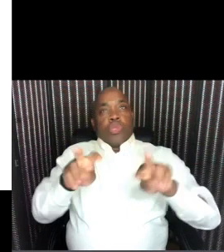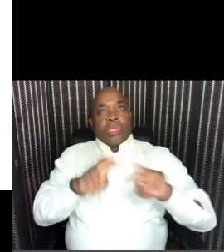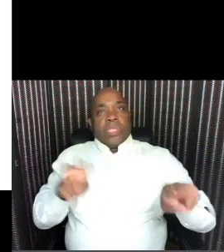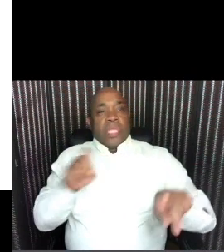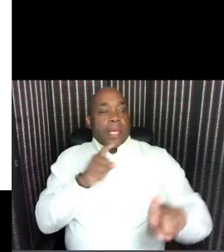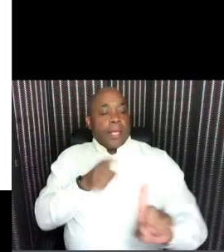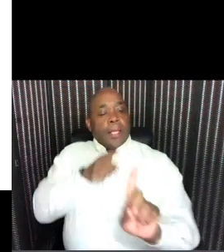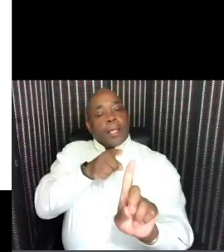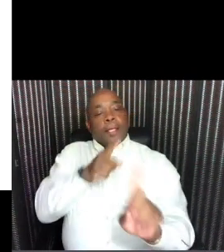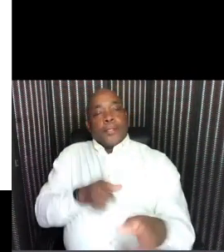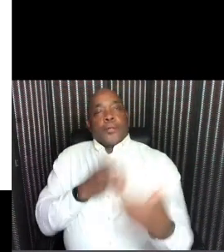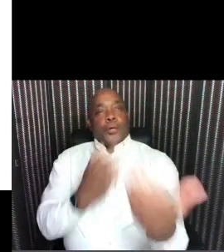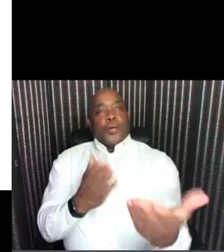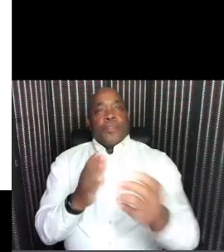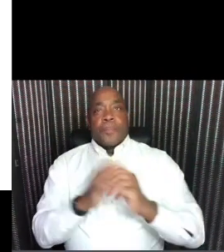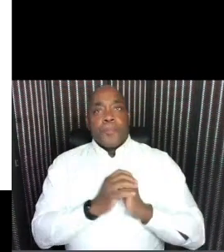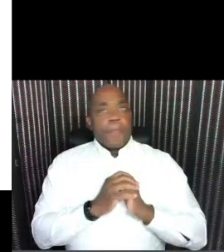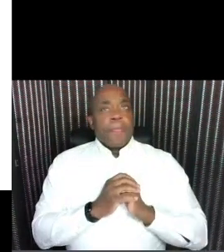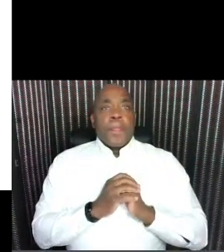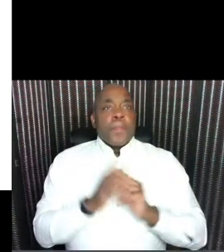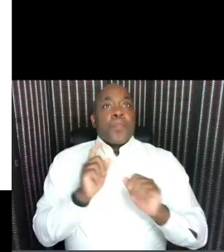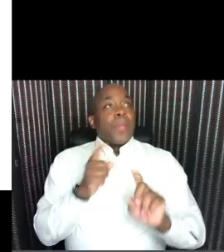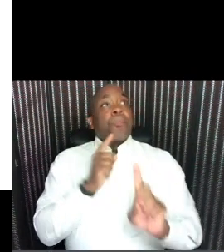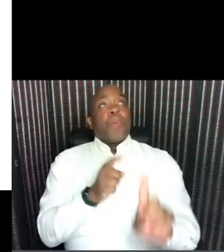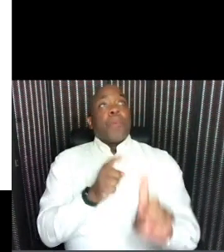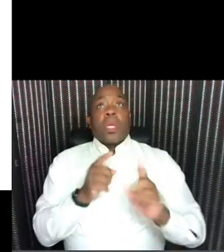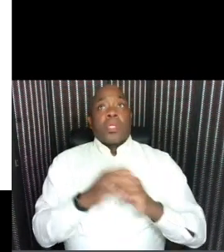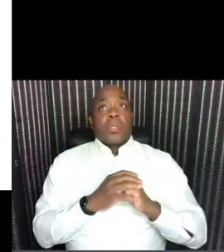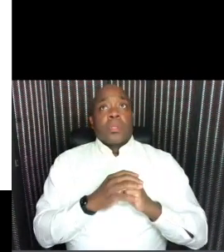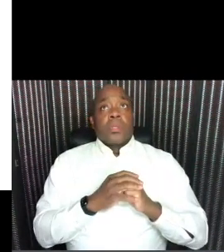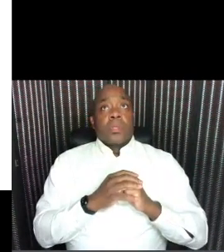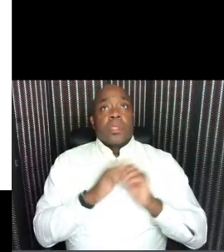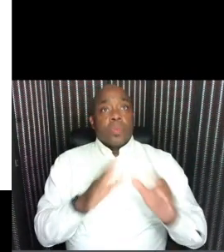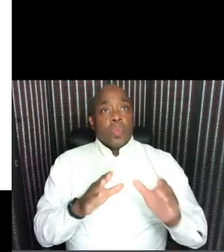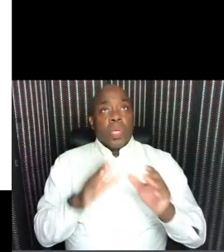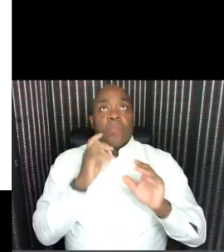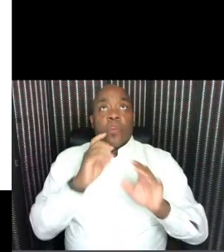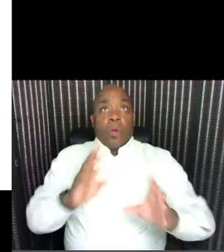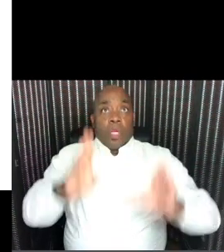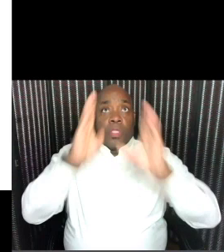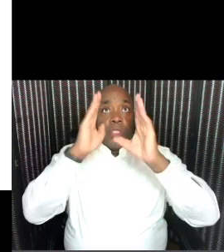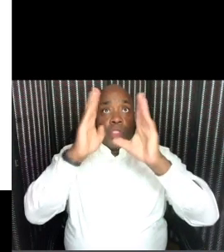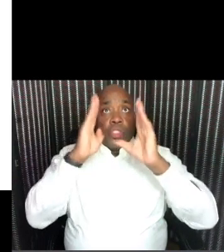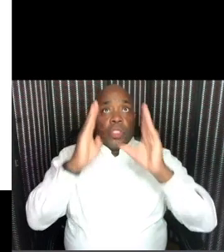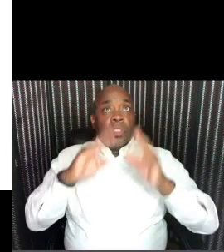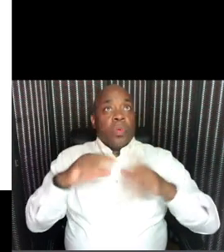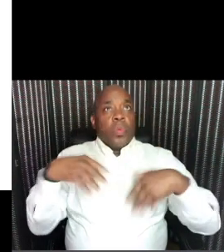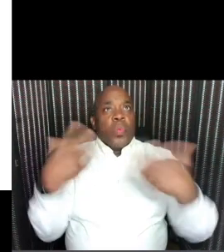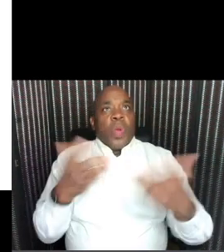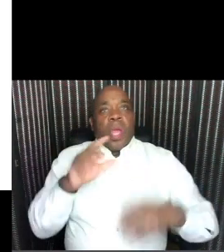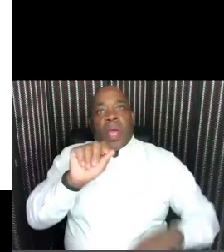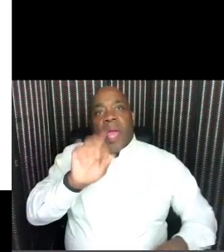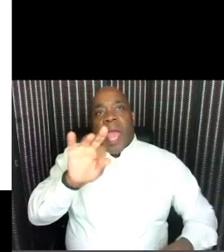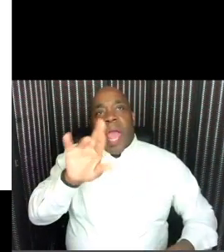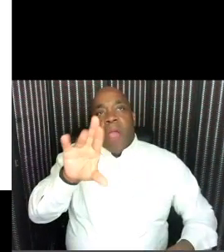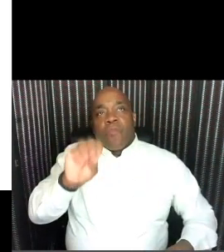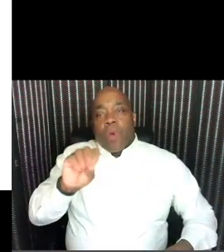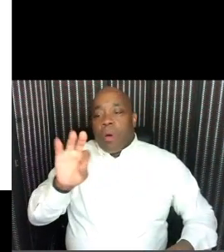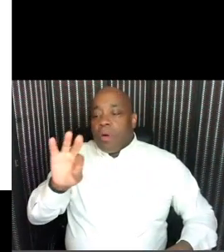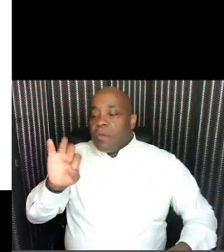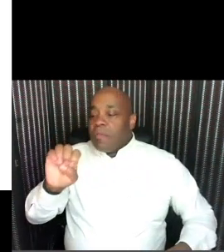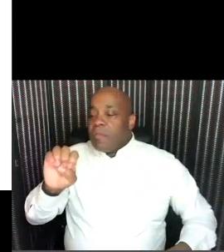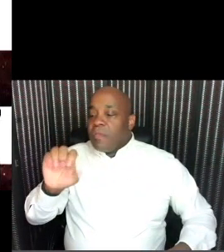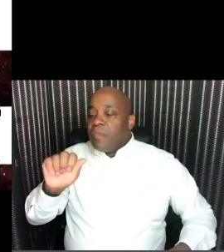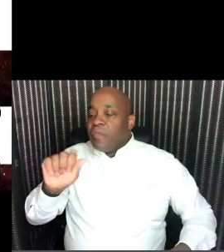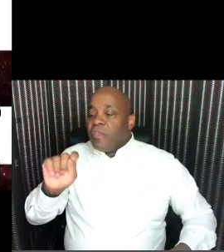this point all as a way to call attention to what Afrofuturism might be. And he gives it a